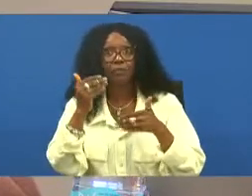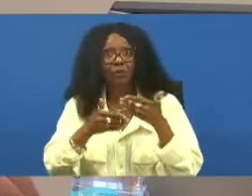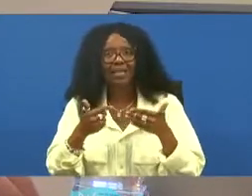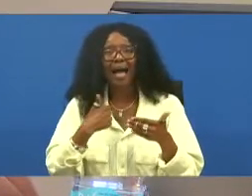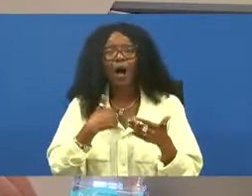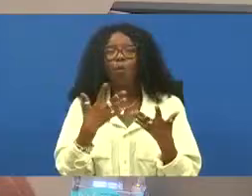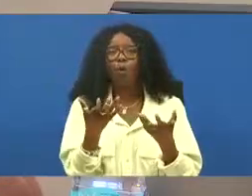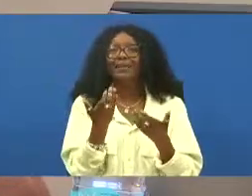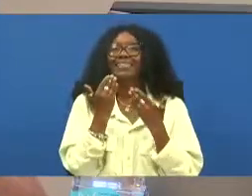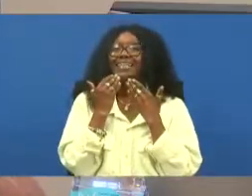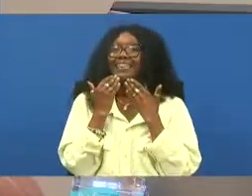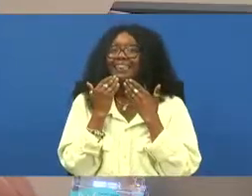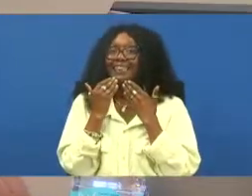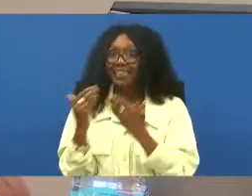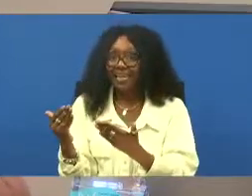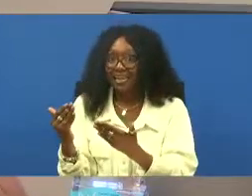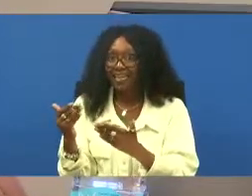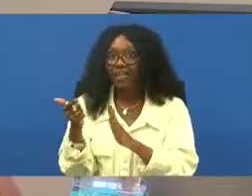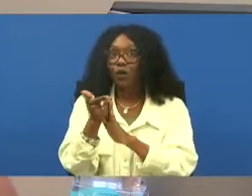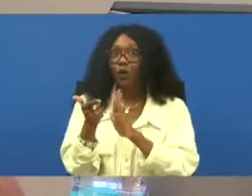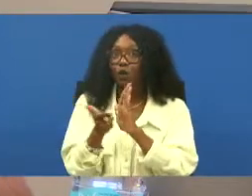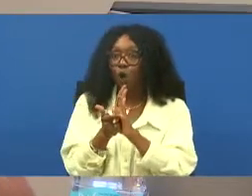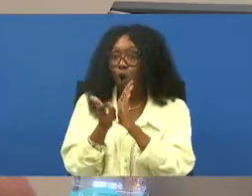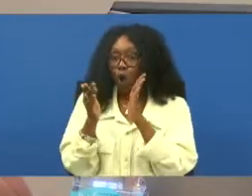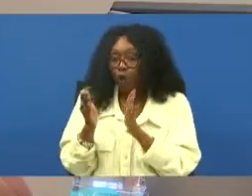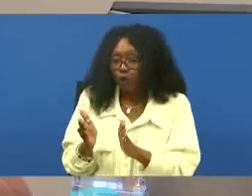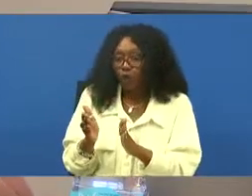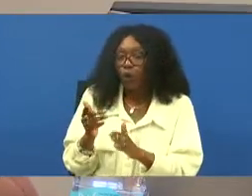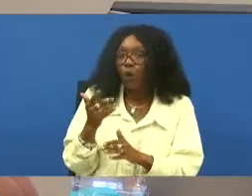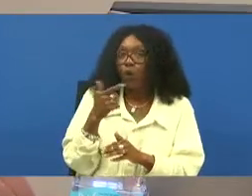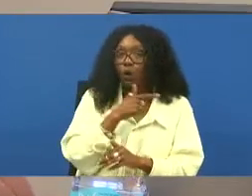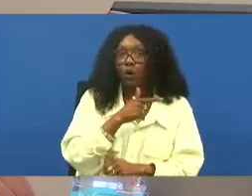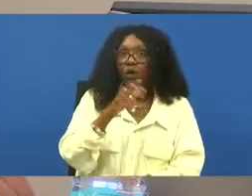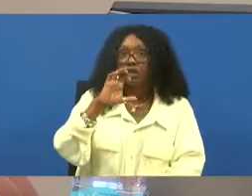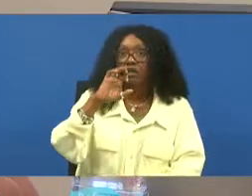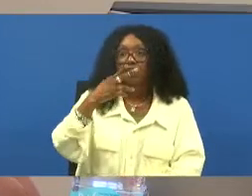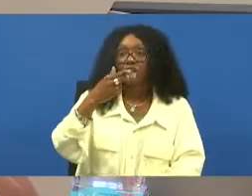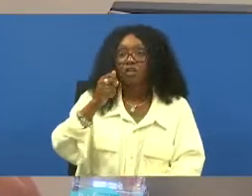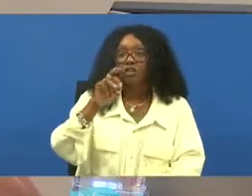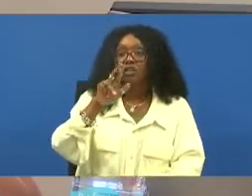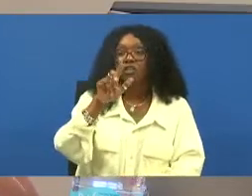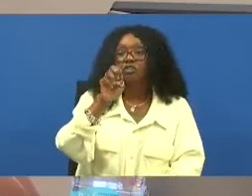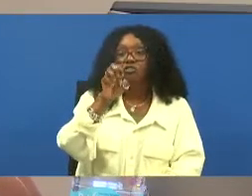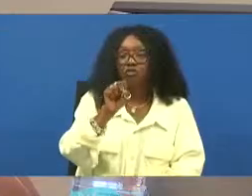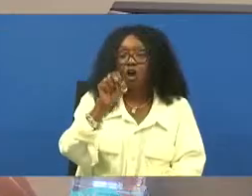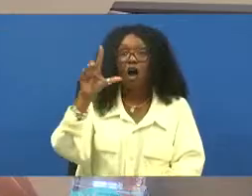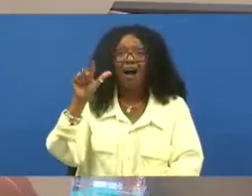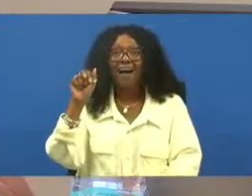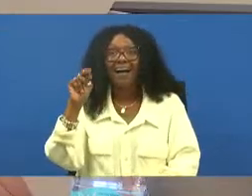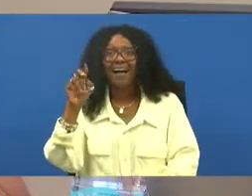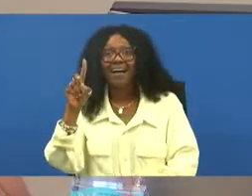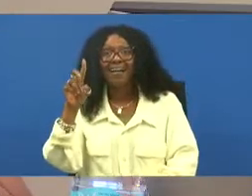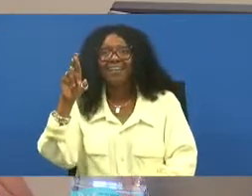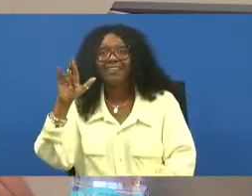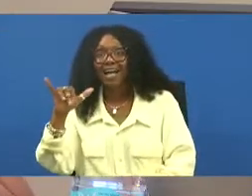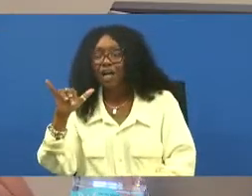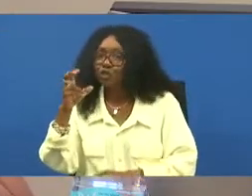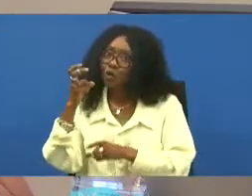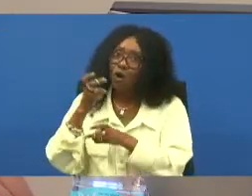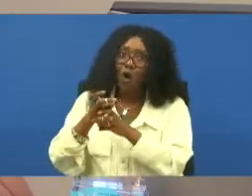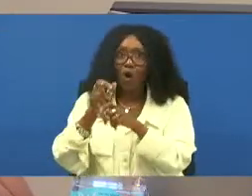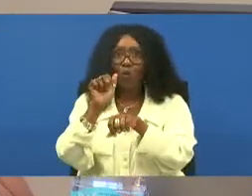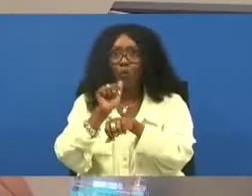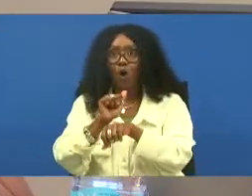thank our attorney who's assigned to this, Mr. Charles Landry, for all of his hard work in